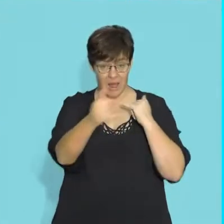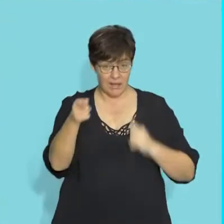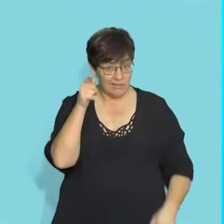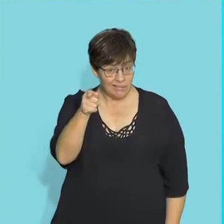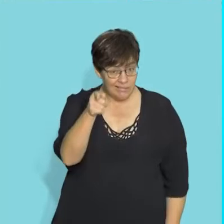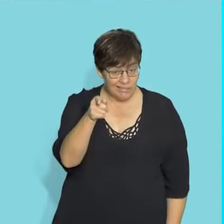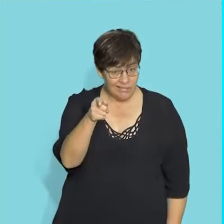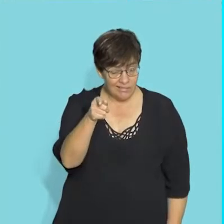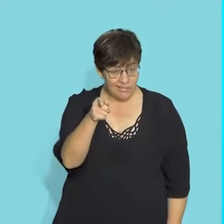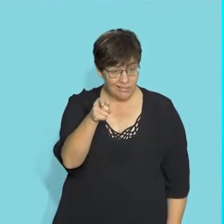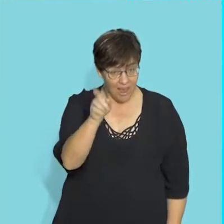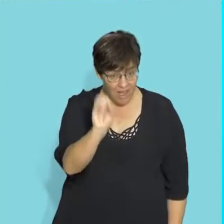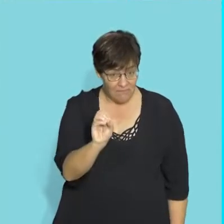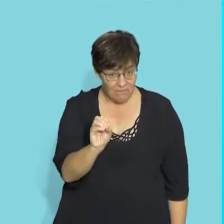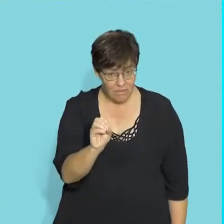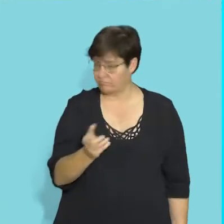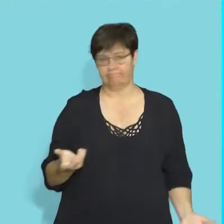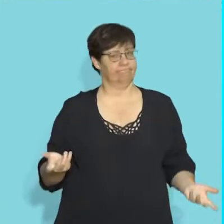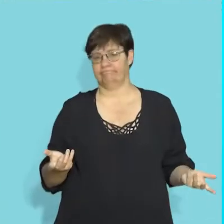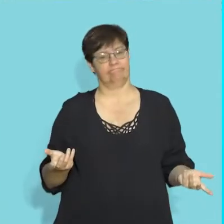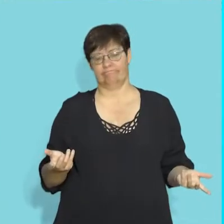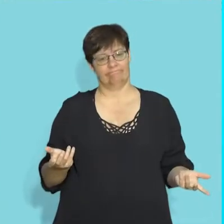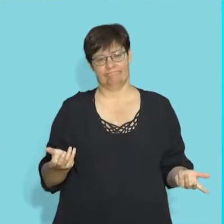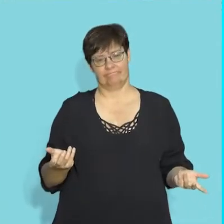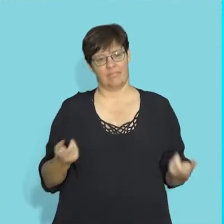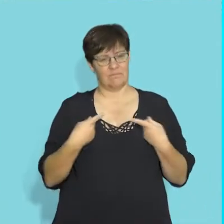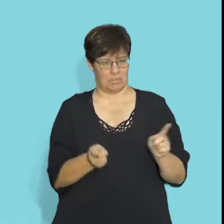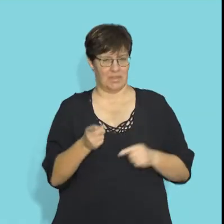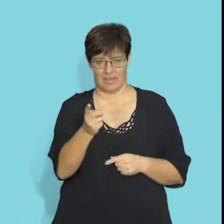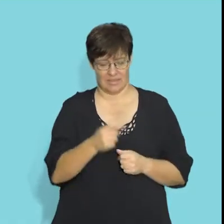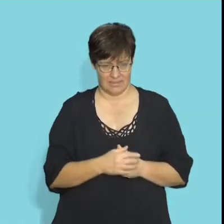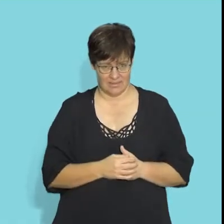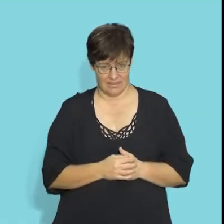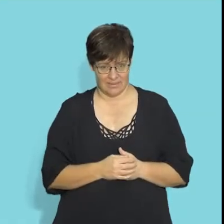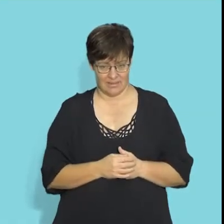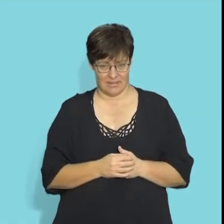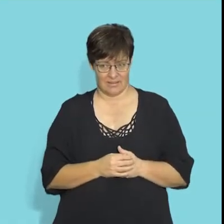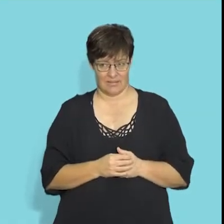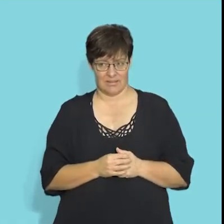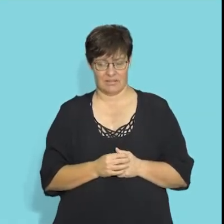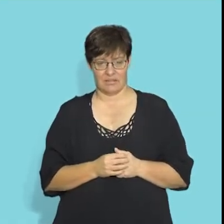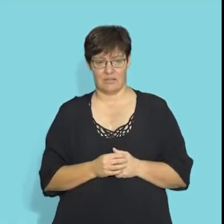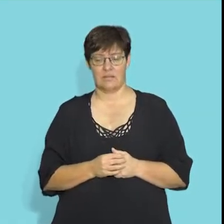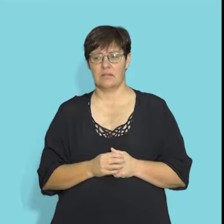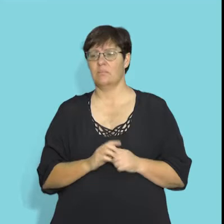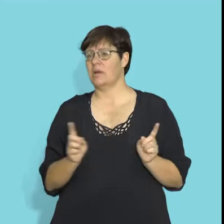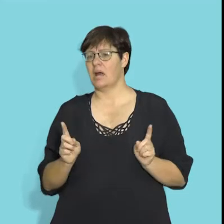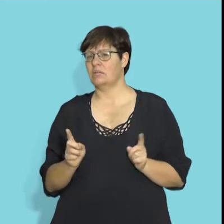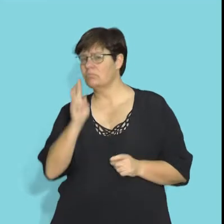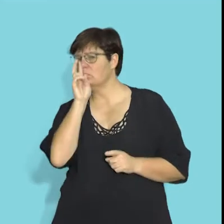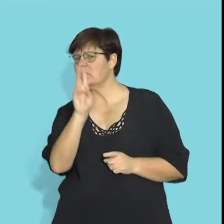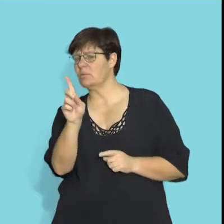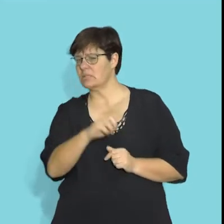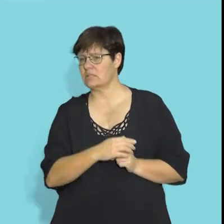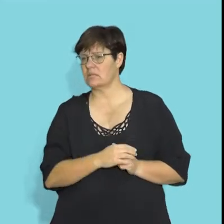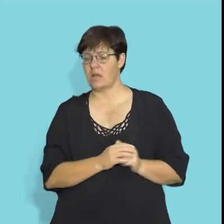line? Well, obviously it's not. It definitely isn't a straight line. But what do we see here?